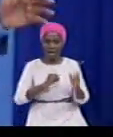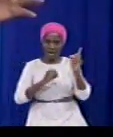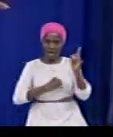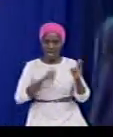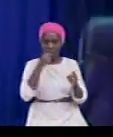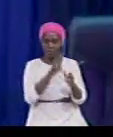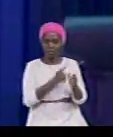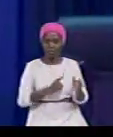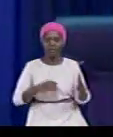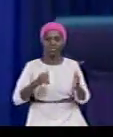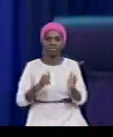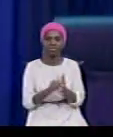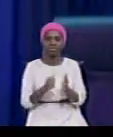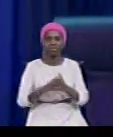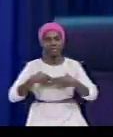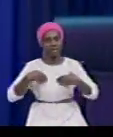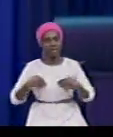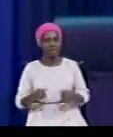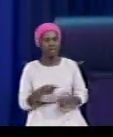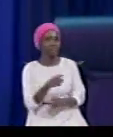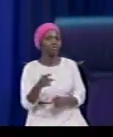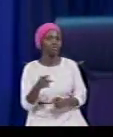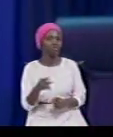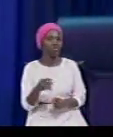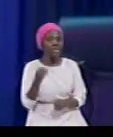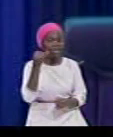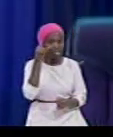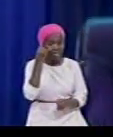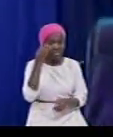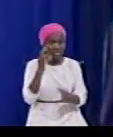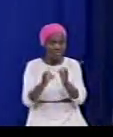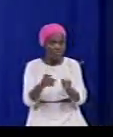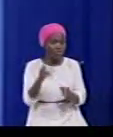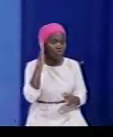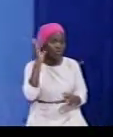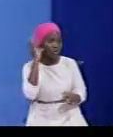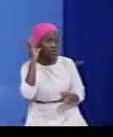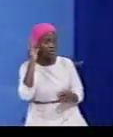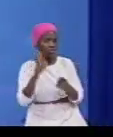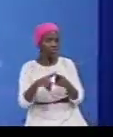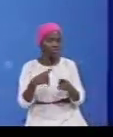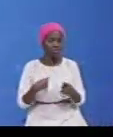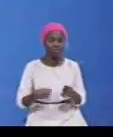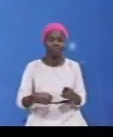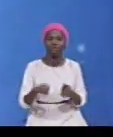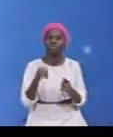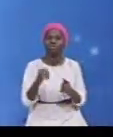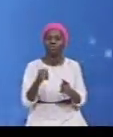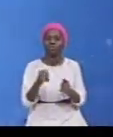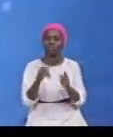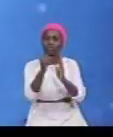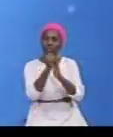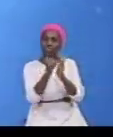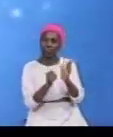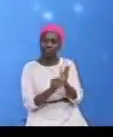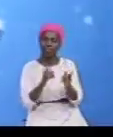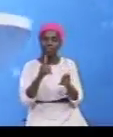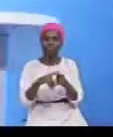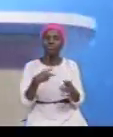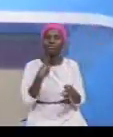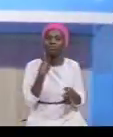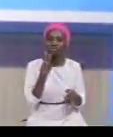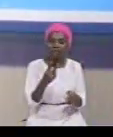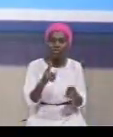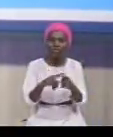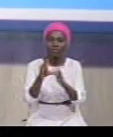if you were listening to the precept he has written, if you were listening to his call, to his voice, and then you